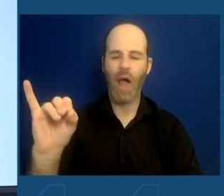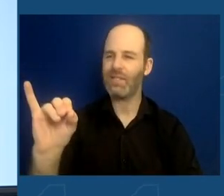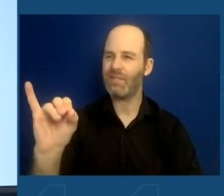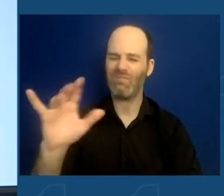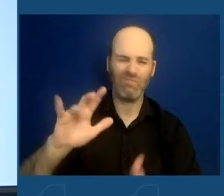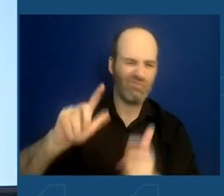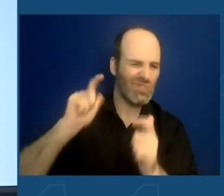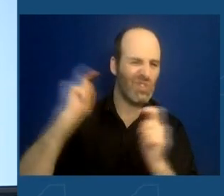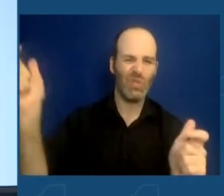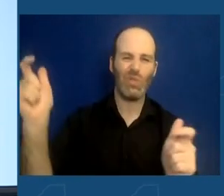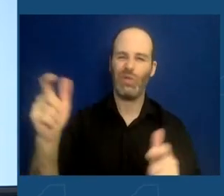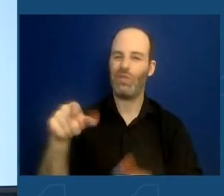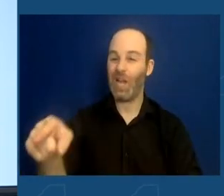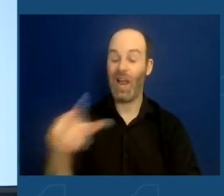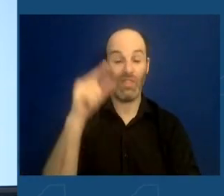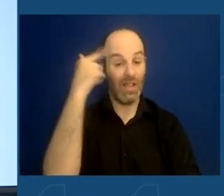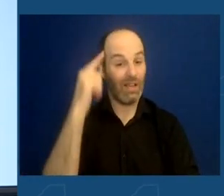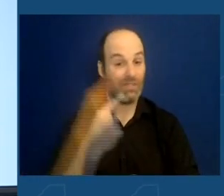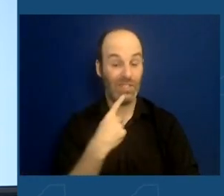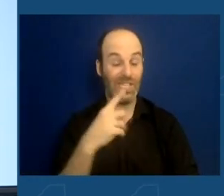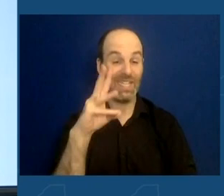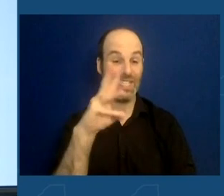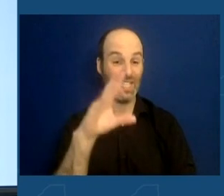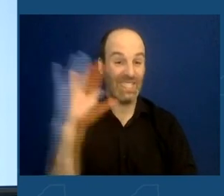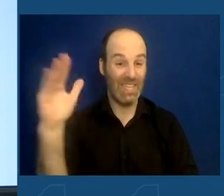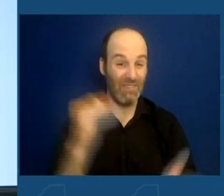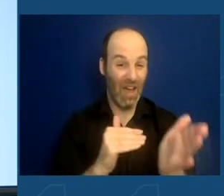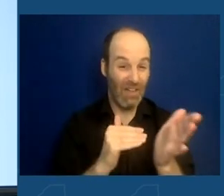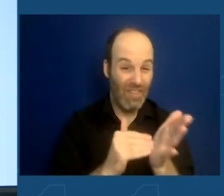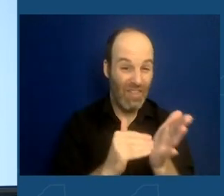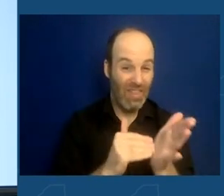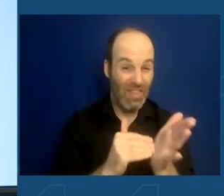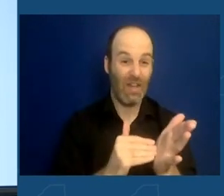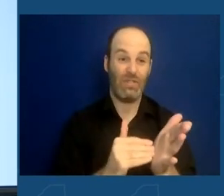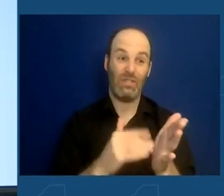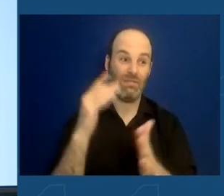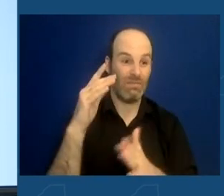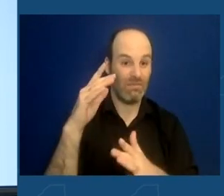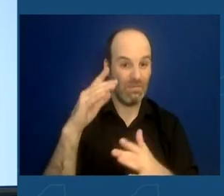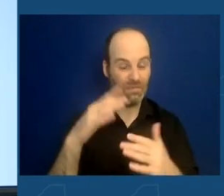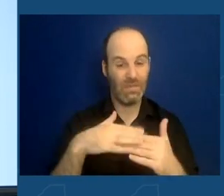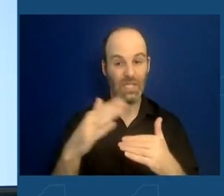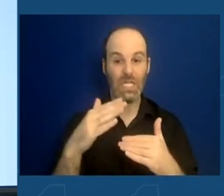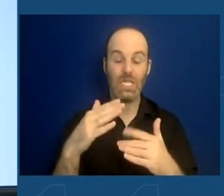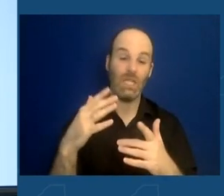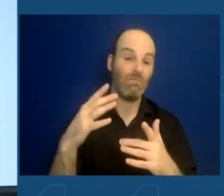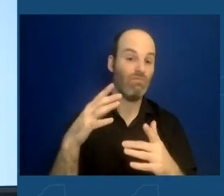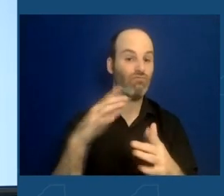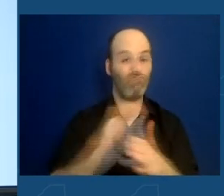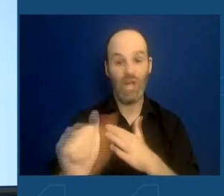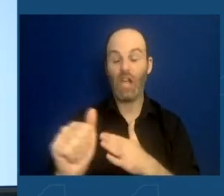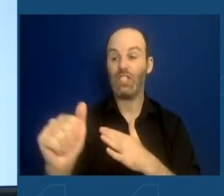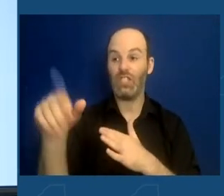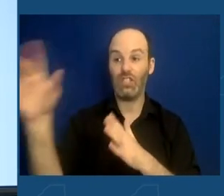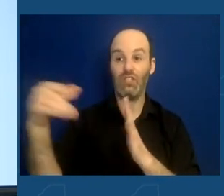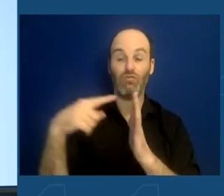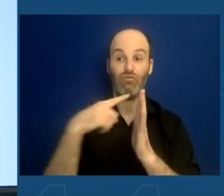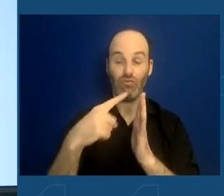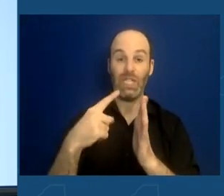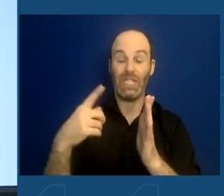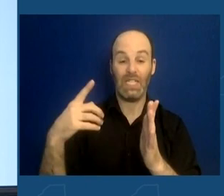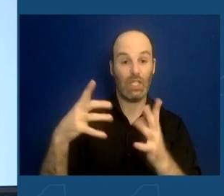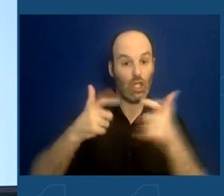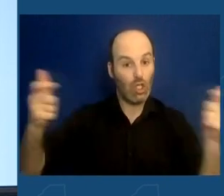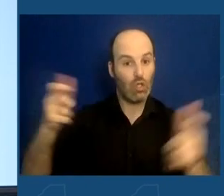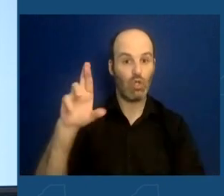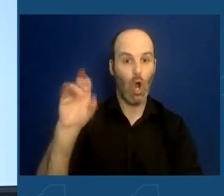said, over $65 million in private investment was leveraged by this $10 million. That is a huge ROI. They say government